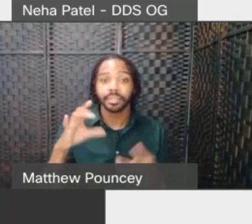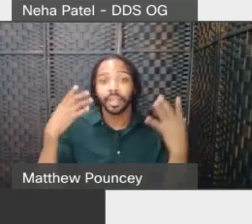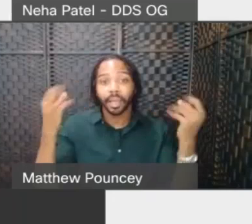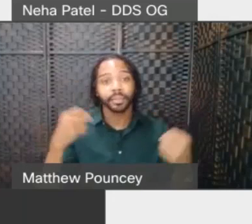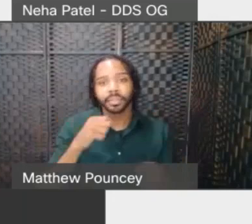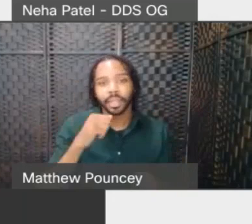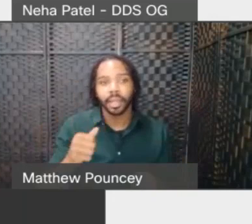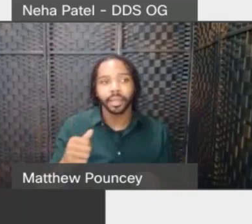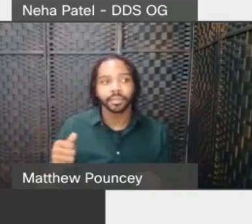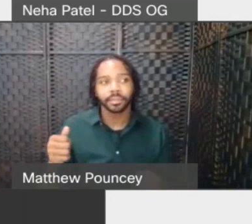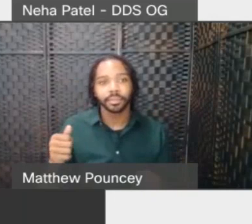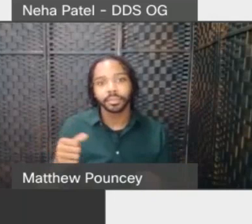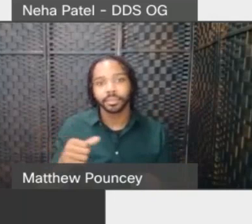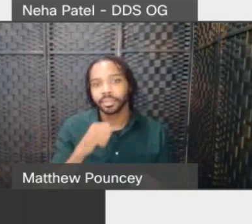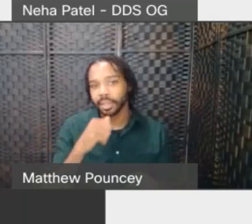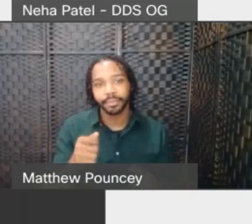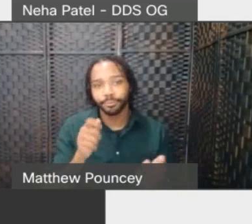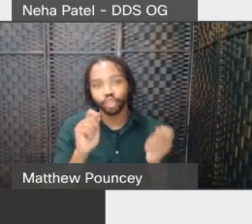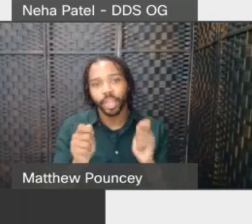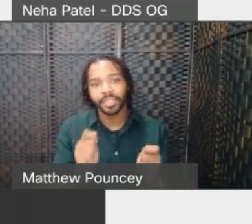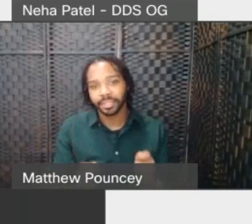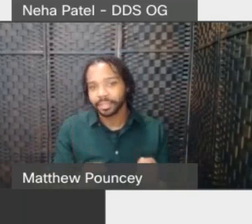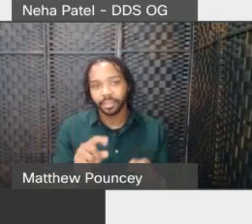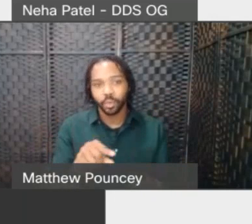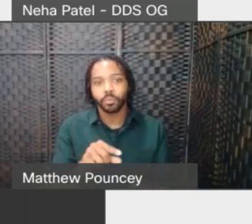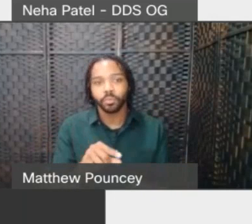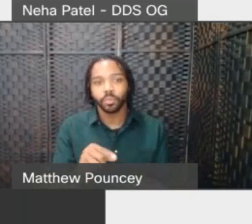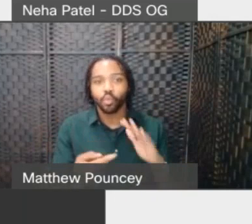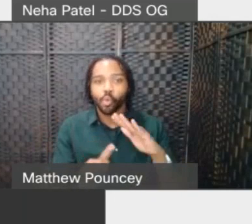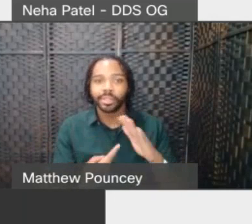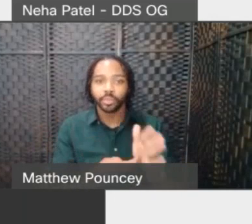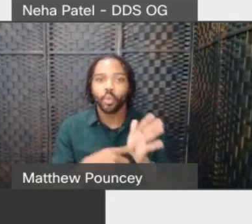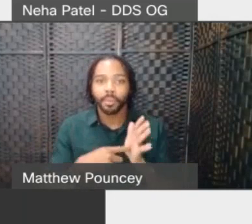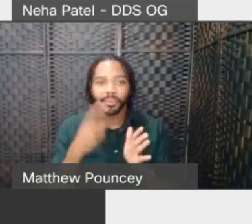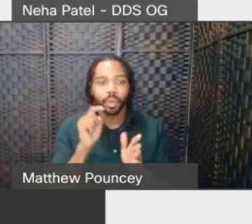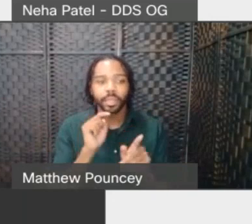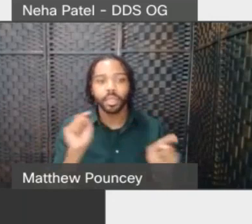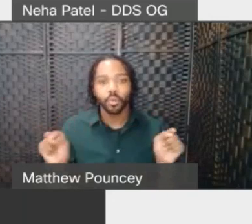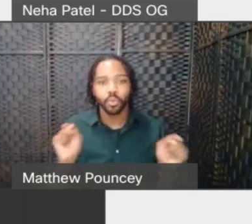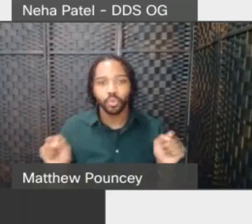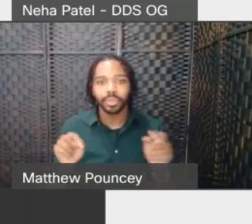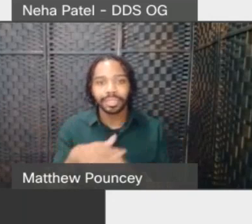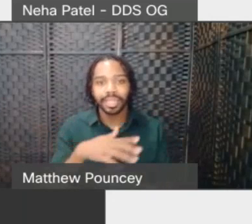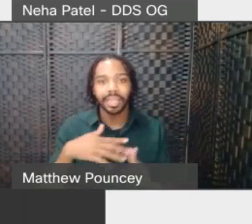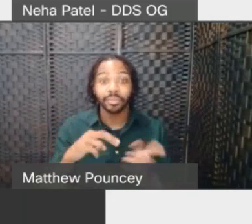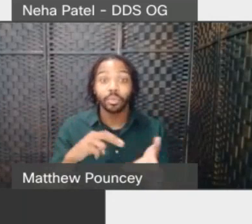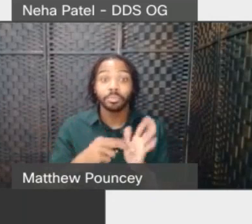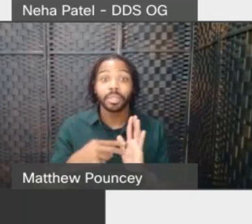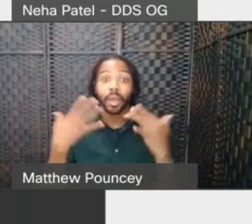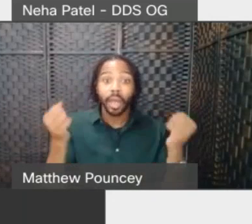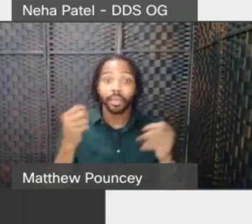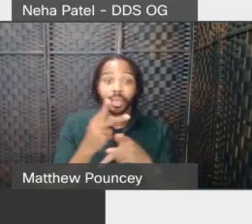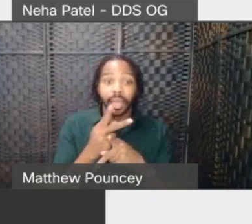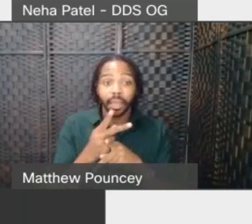not going to be changing the quarantine requirement for those settings, meaning that in healthcare facilities, congregate